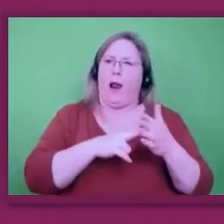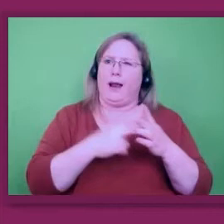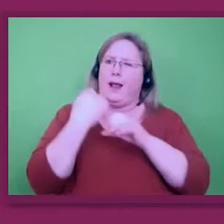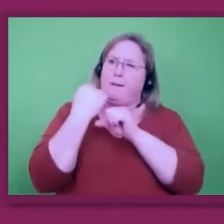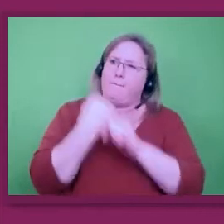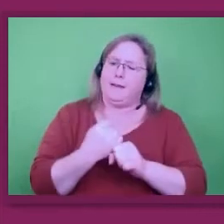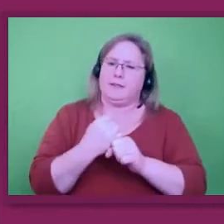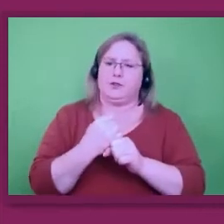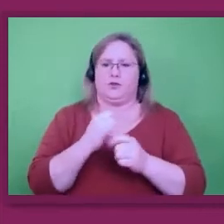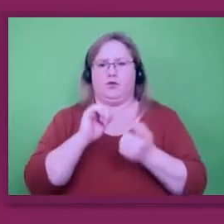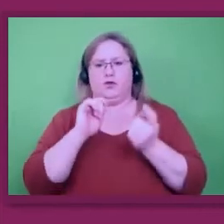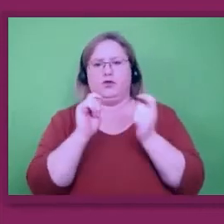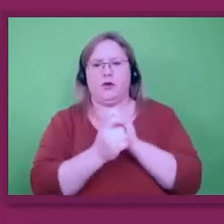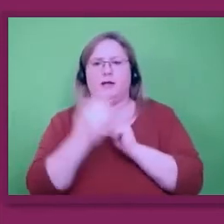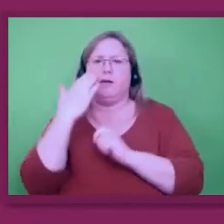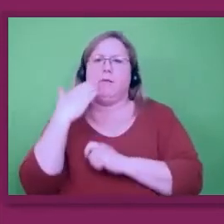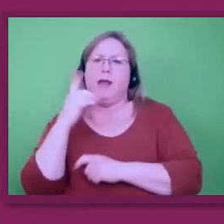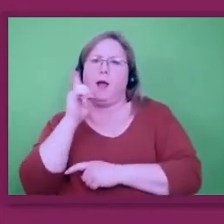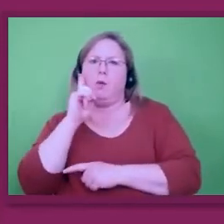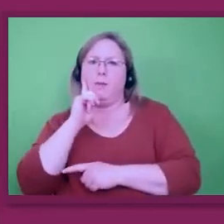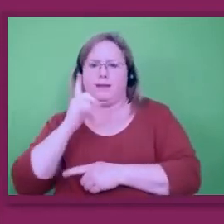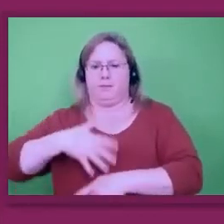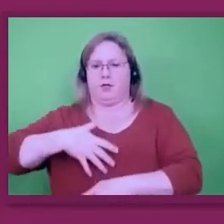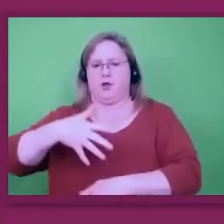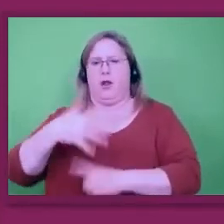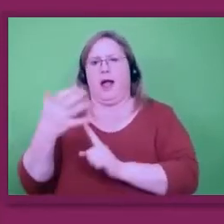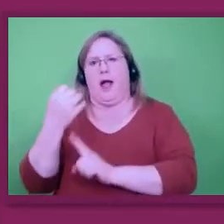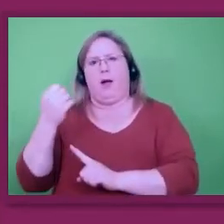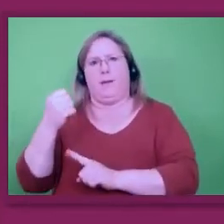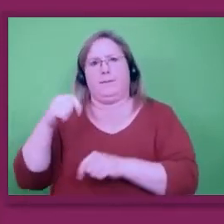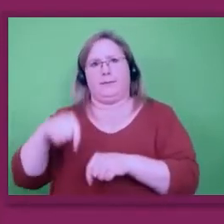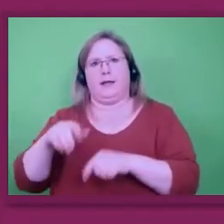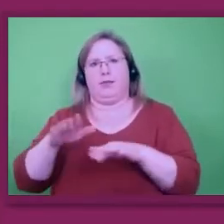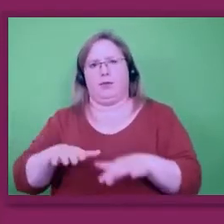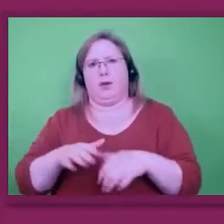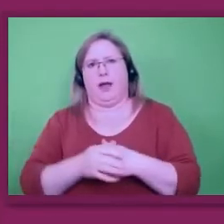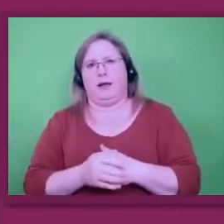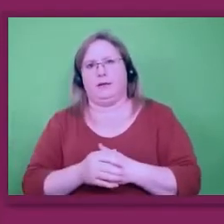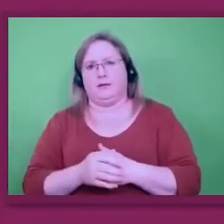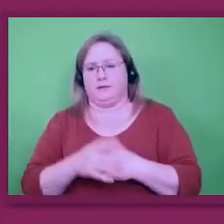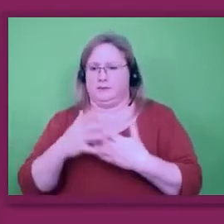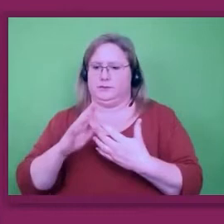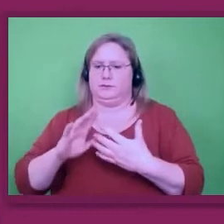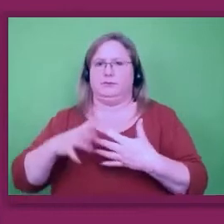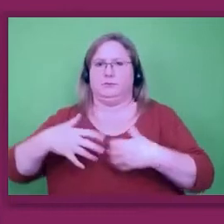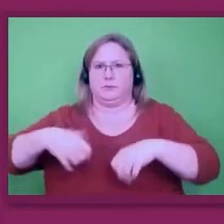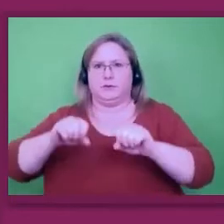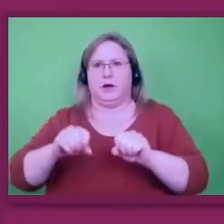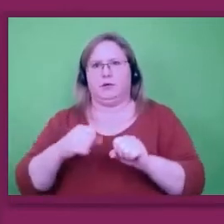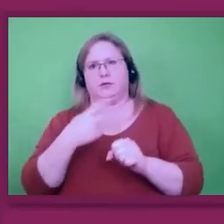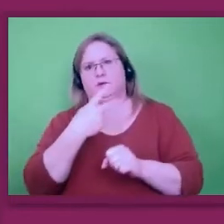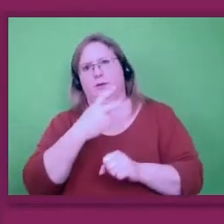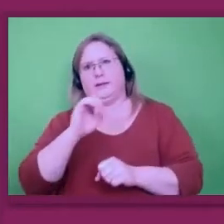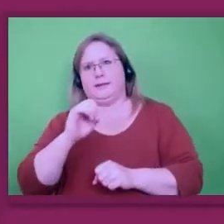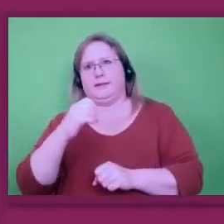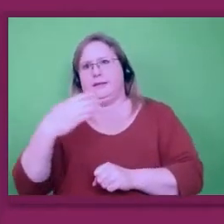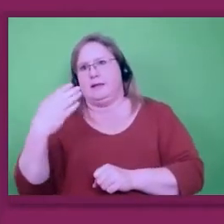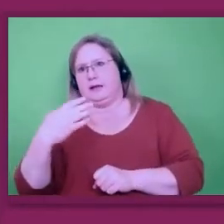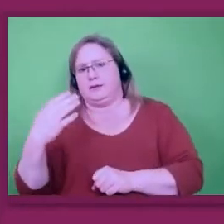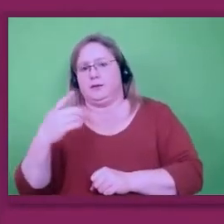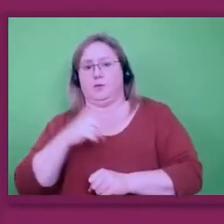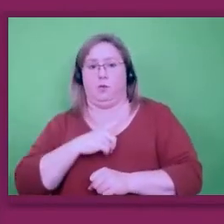women's maternal health outcomes in the UK. It was initiated in 2019 when Tanika